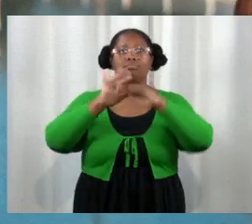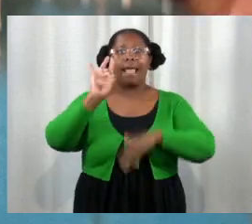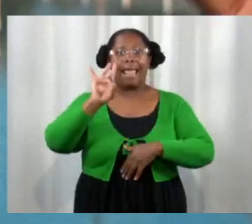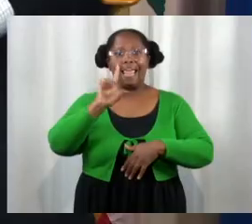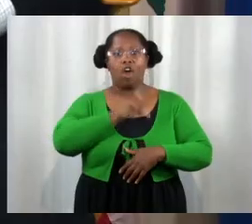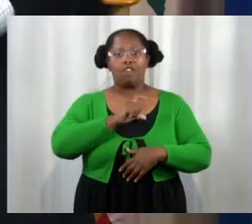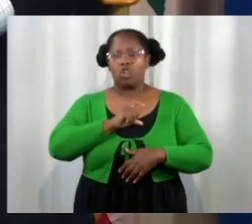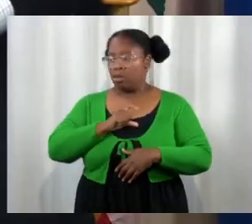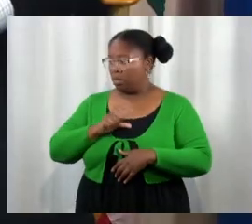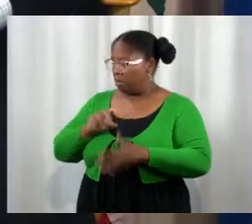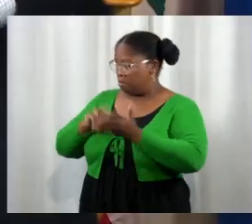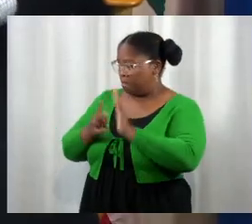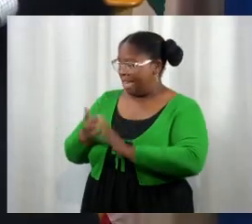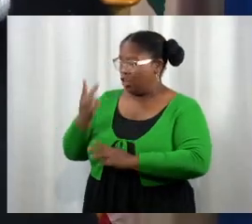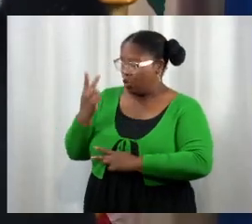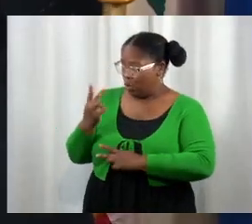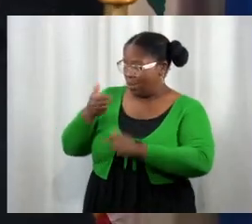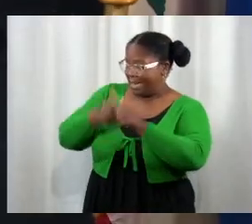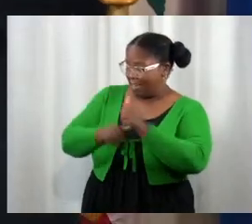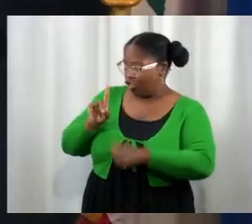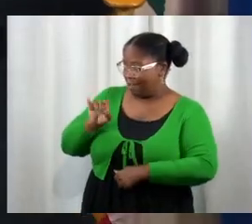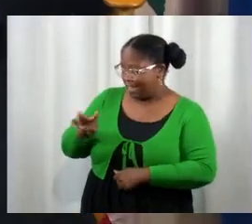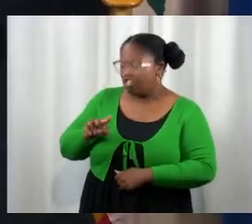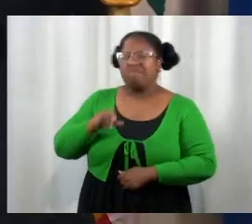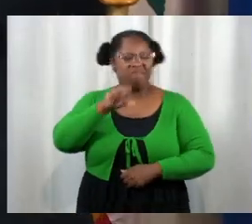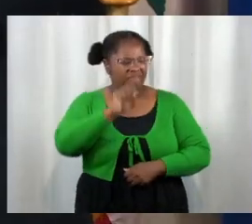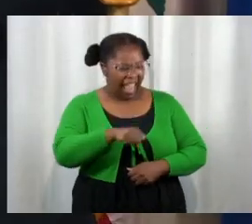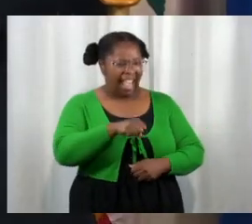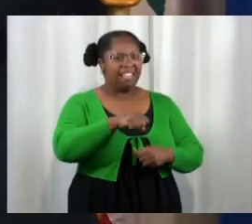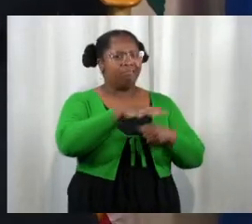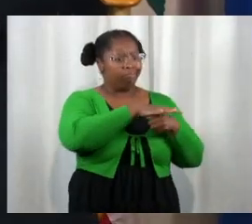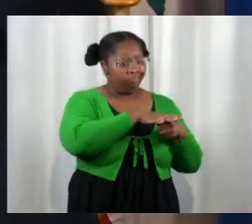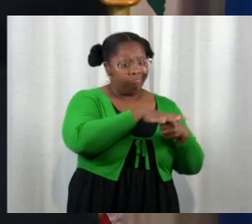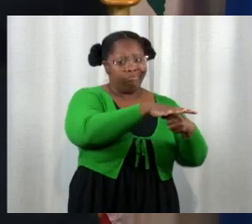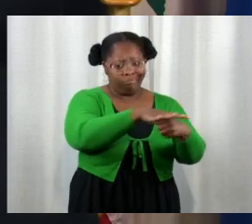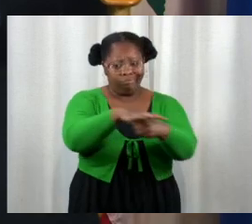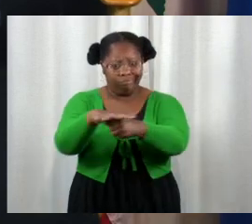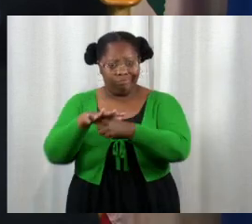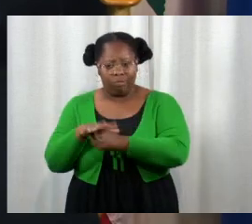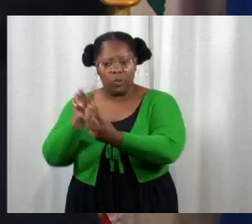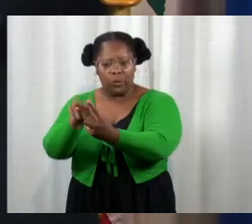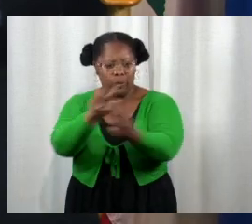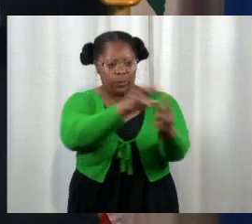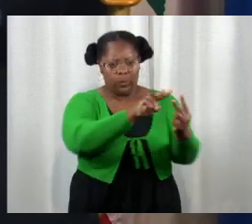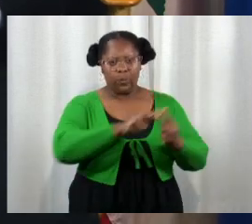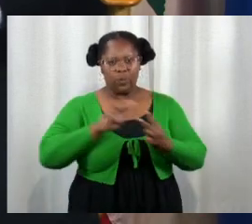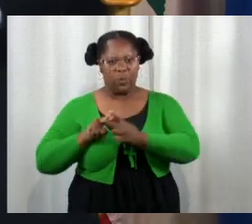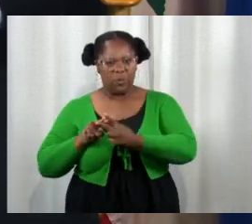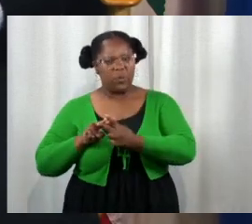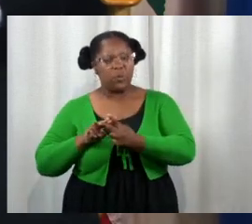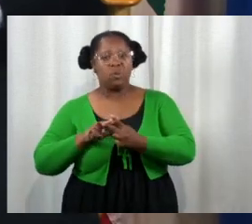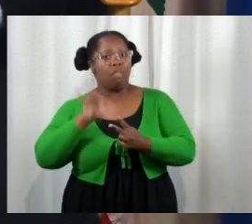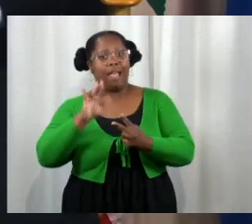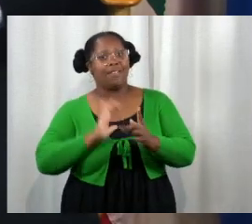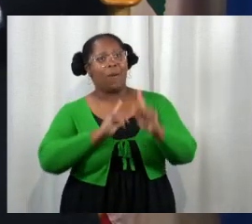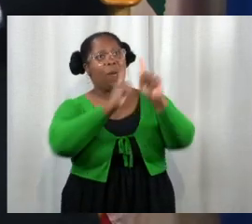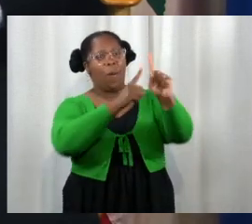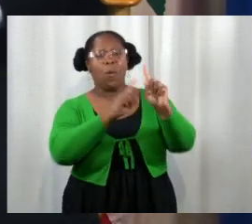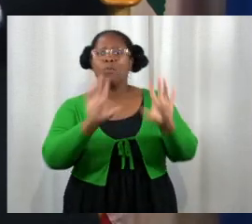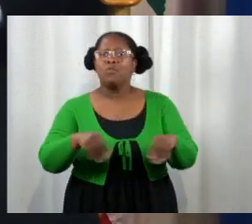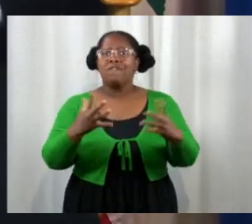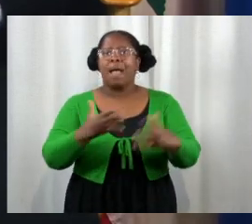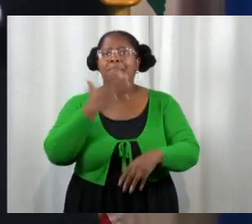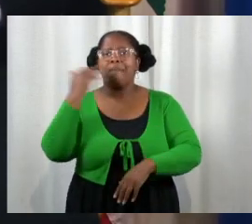per division? 2 per division, right. Yes. And that's part of our commitment to improve our overall quality of life within our community.